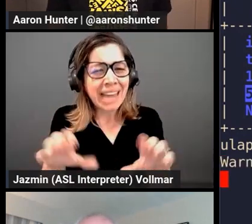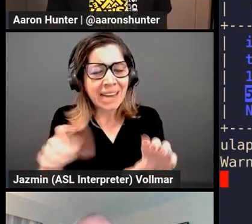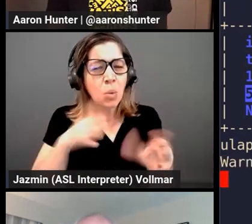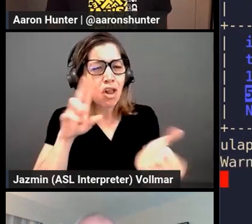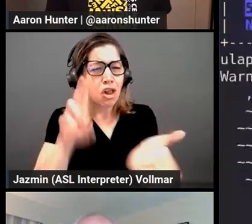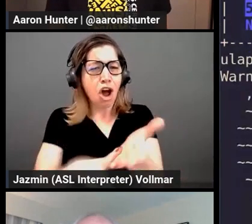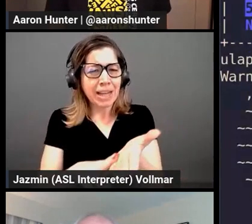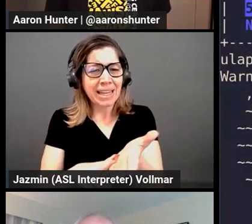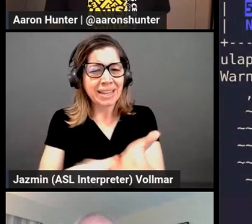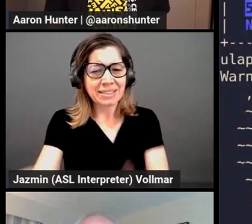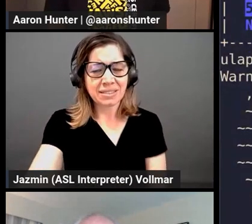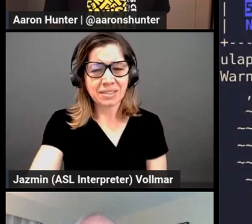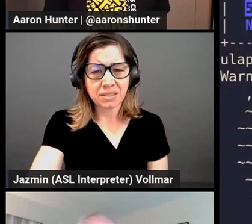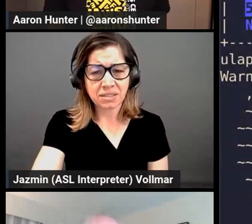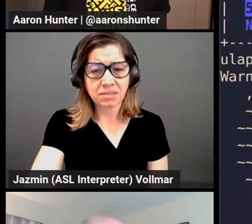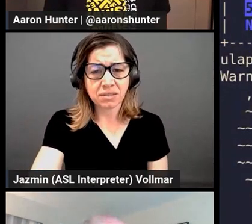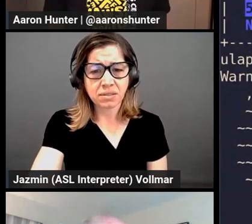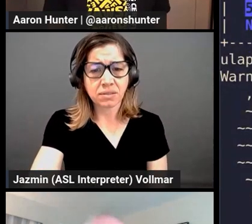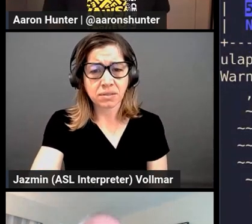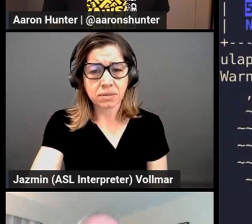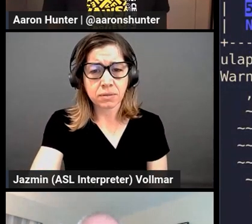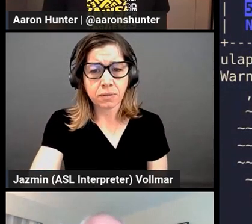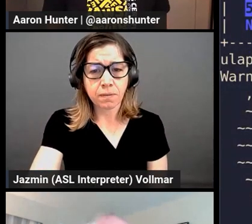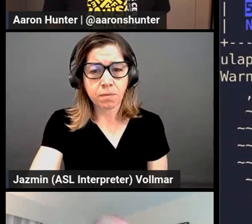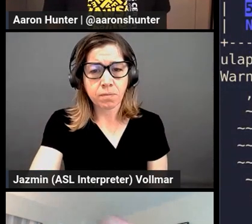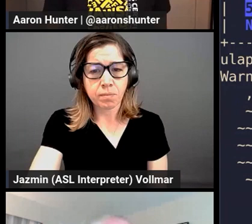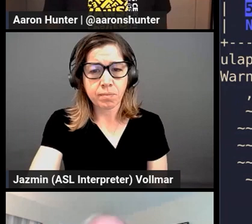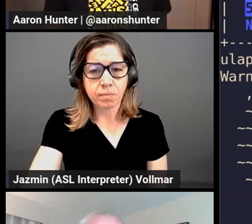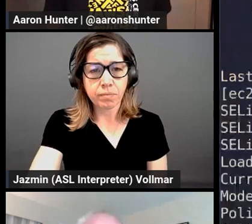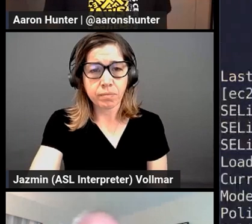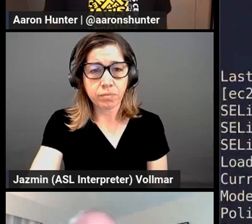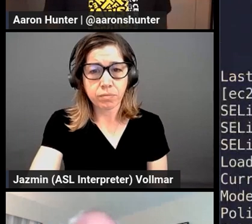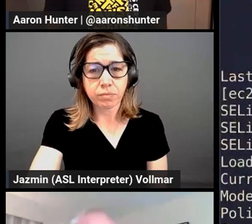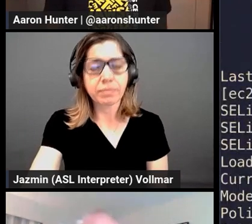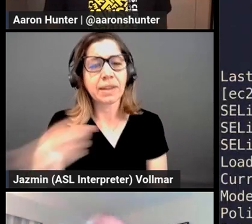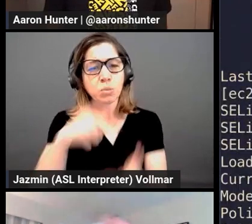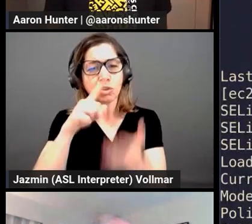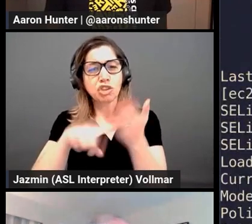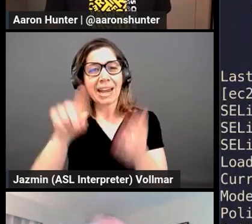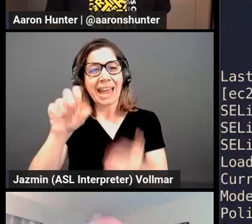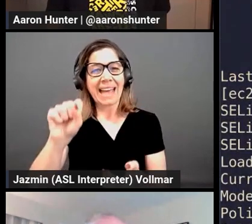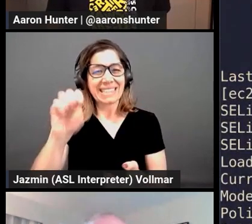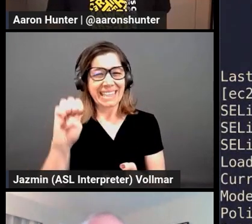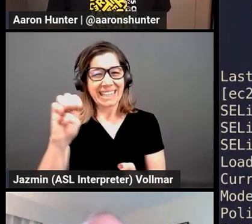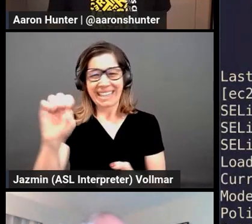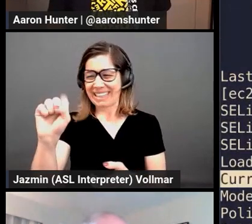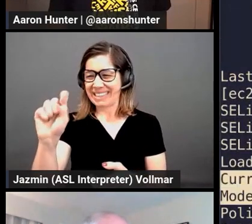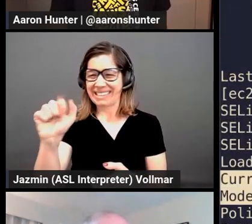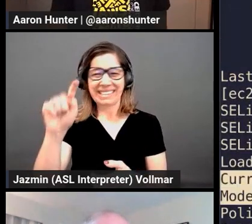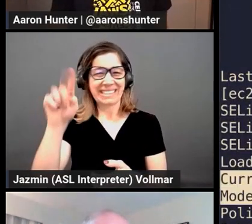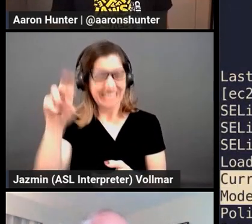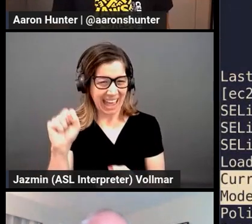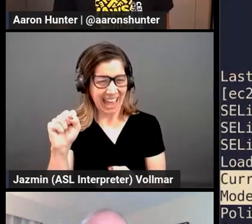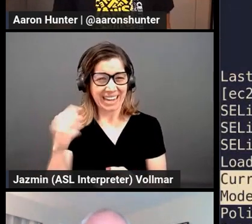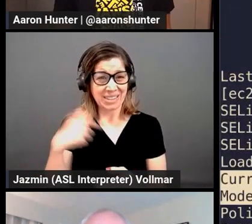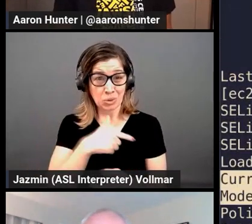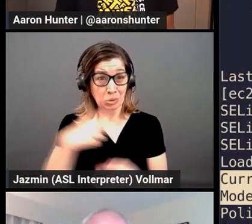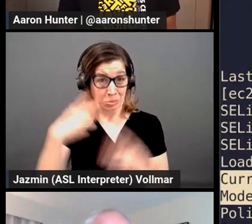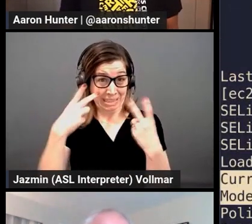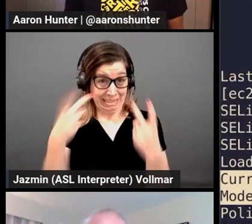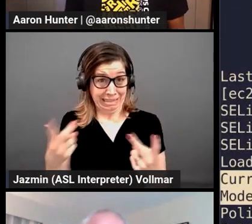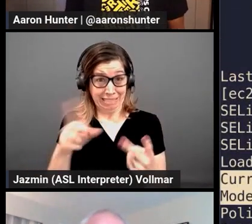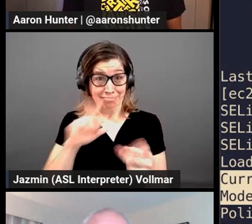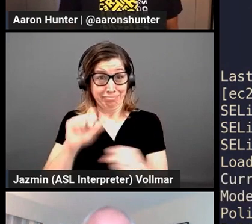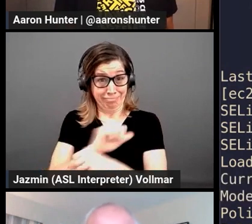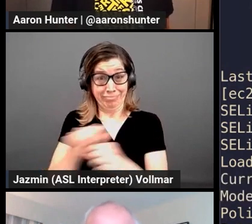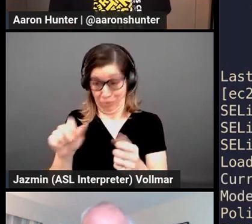here, and we'll check SE status, As we go. and we see that it has switched itself